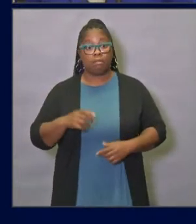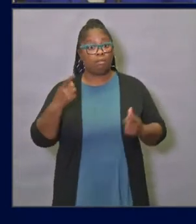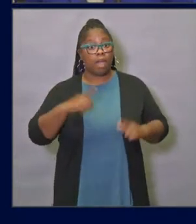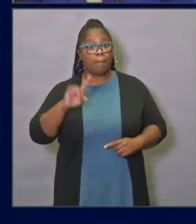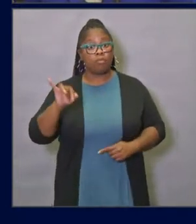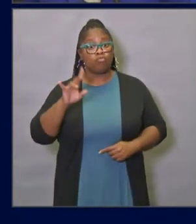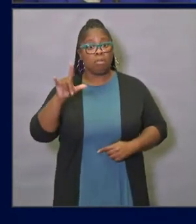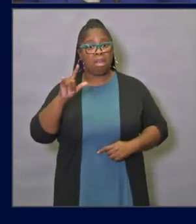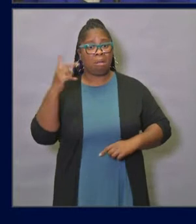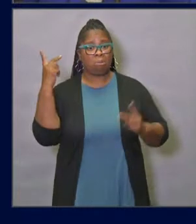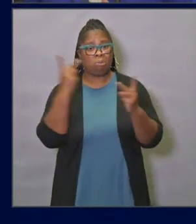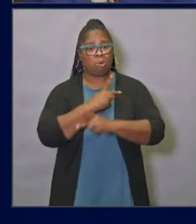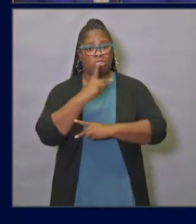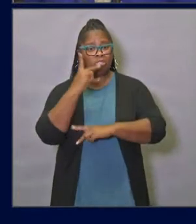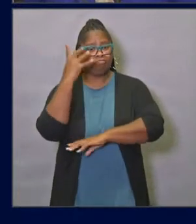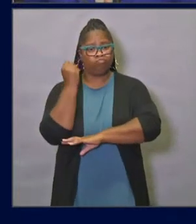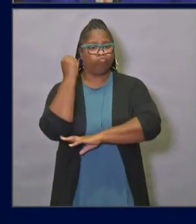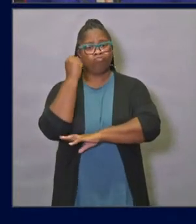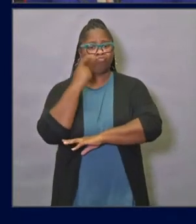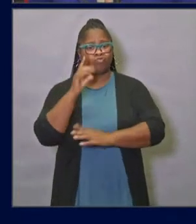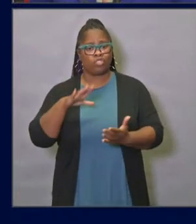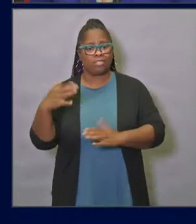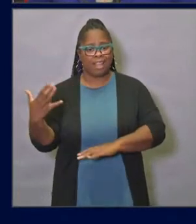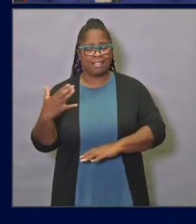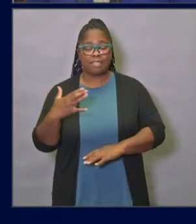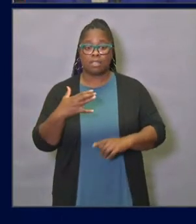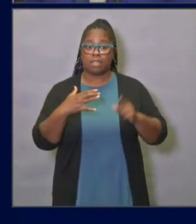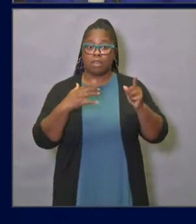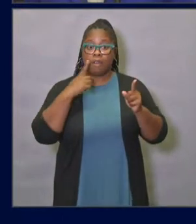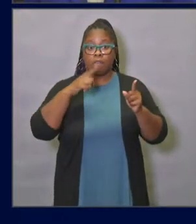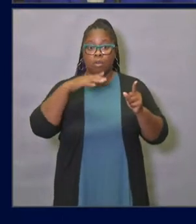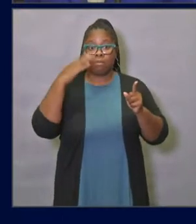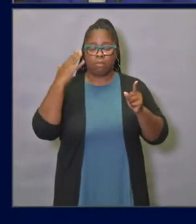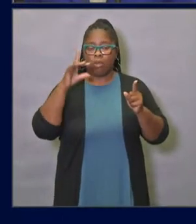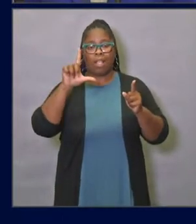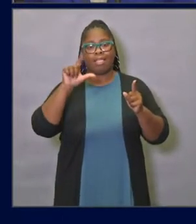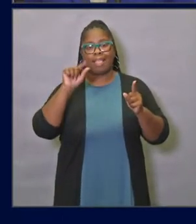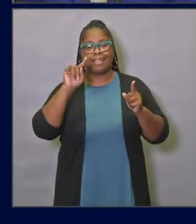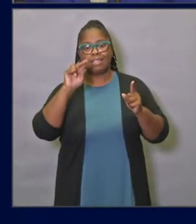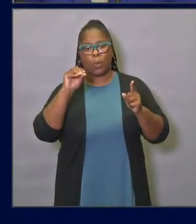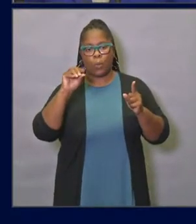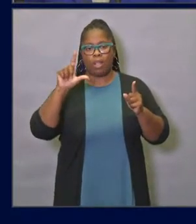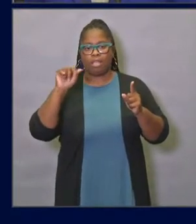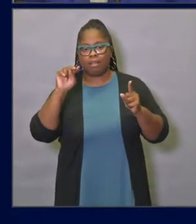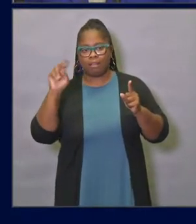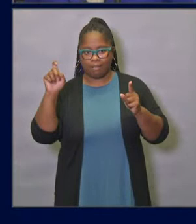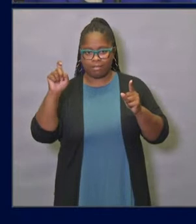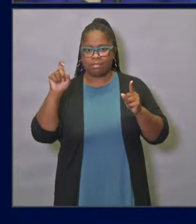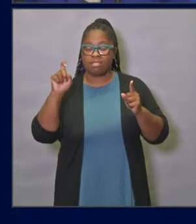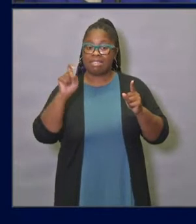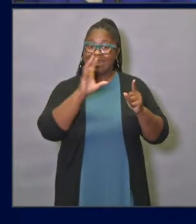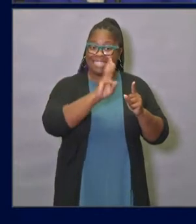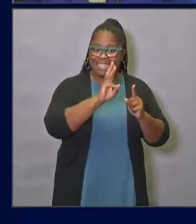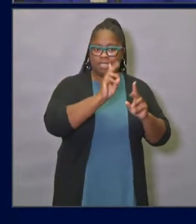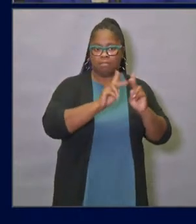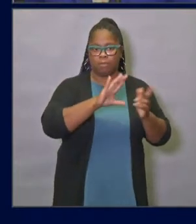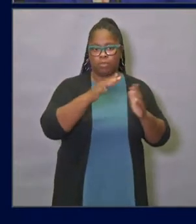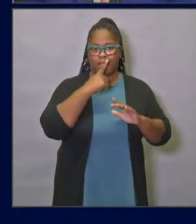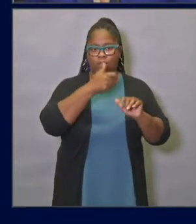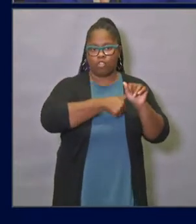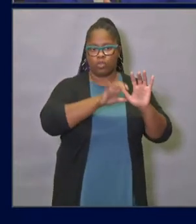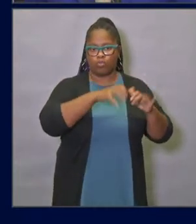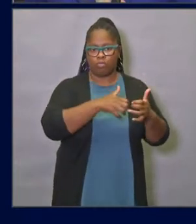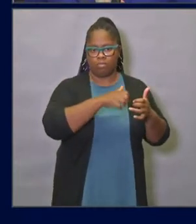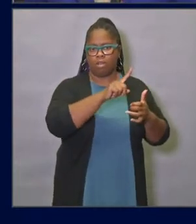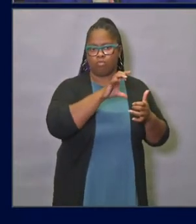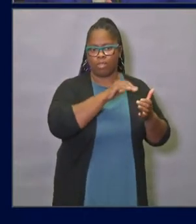the mortality rate amongst Latino, Latina, Latinx residents was 6 deaths per 100,000 people. This is 4 times